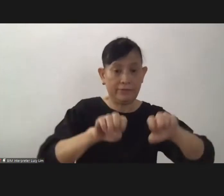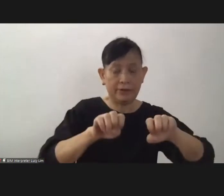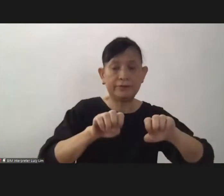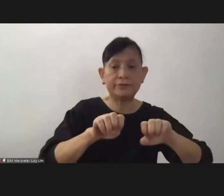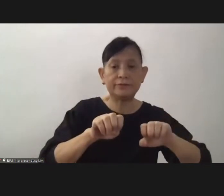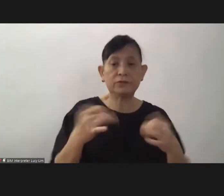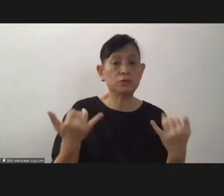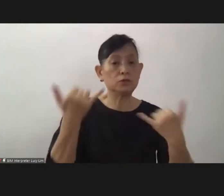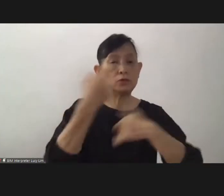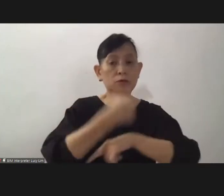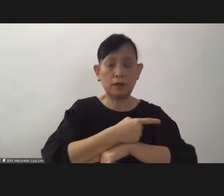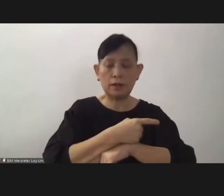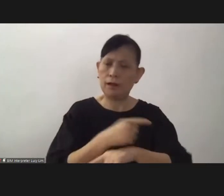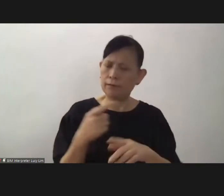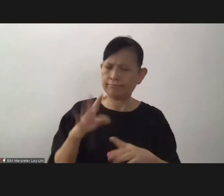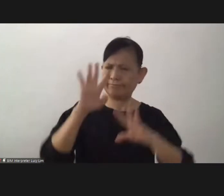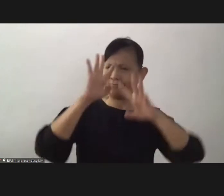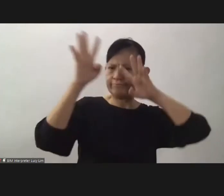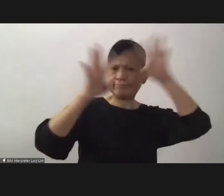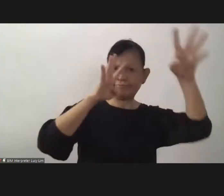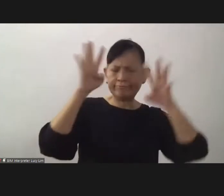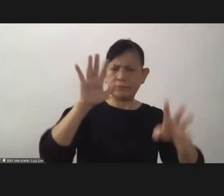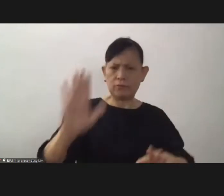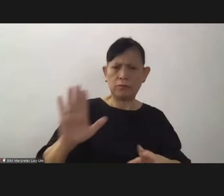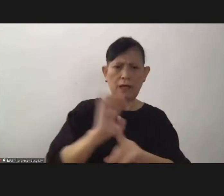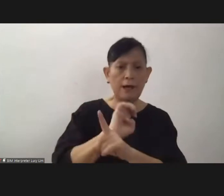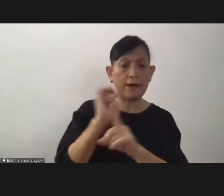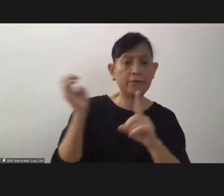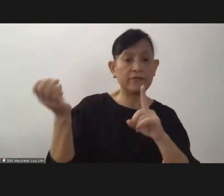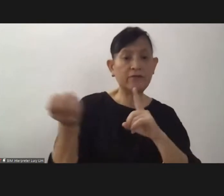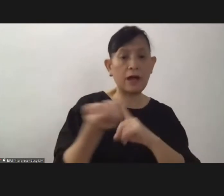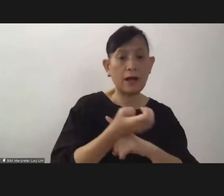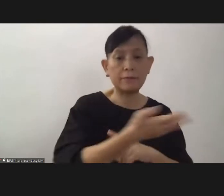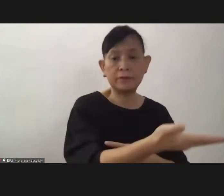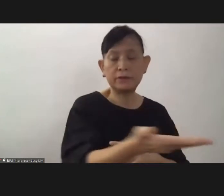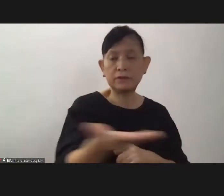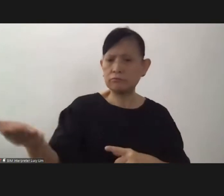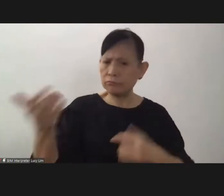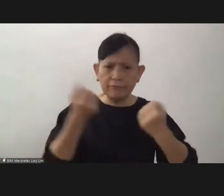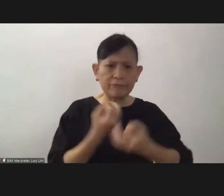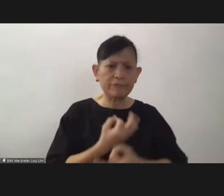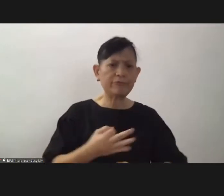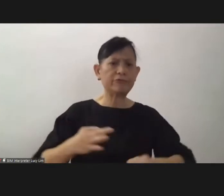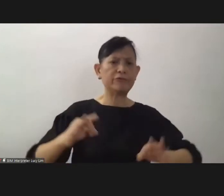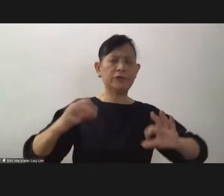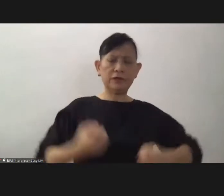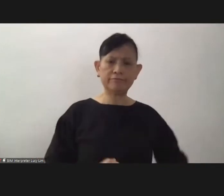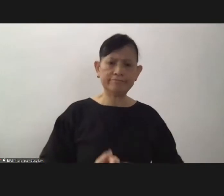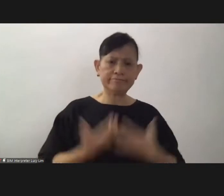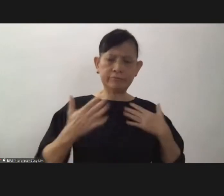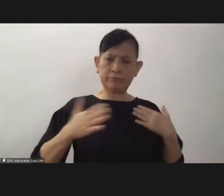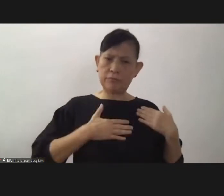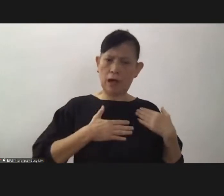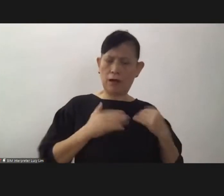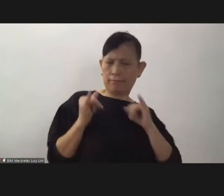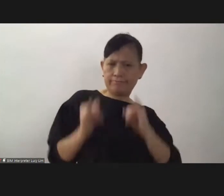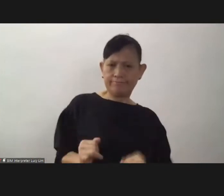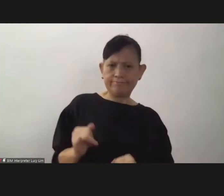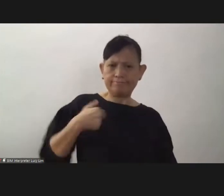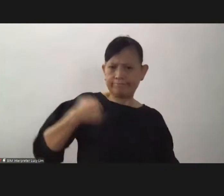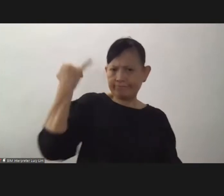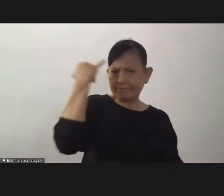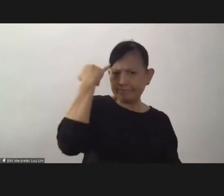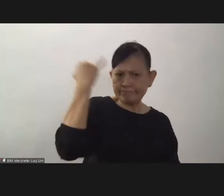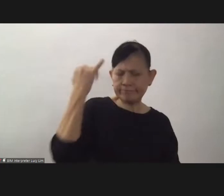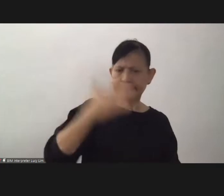this event today sets to create an environment where youth are free to express their individuality and opinions